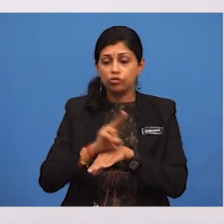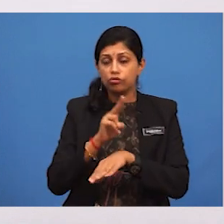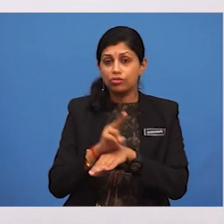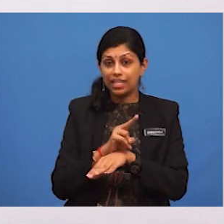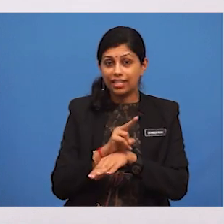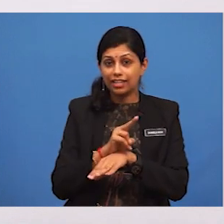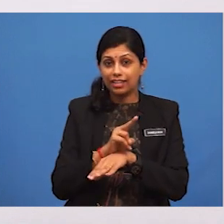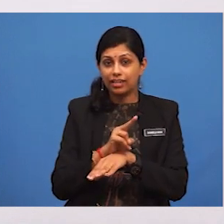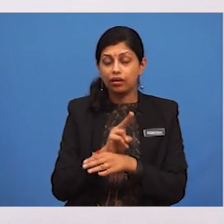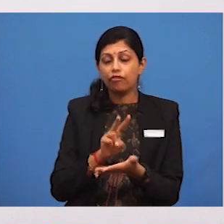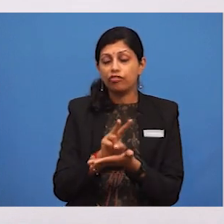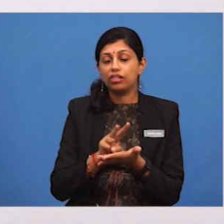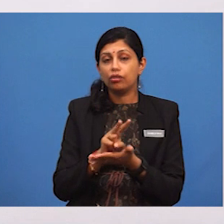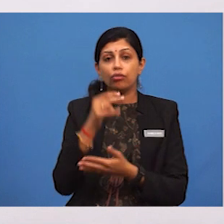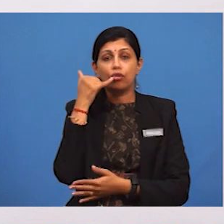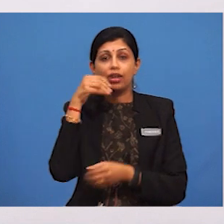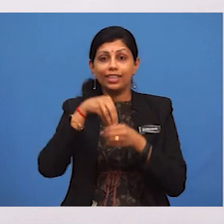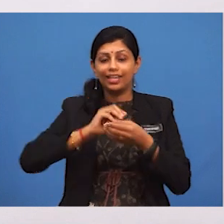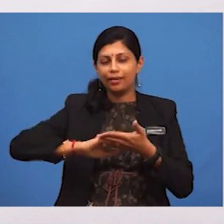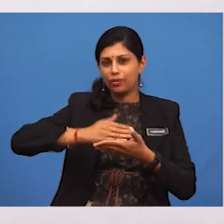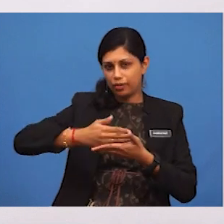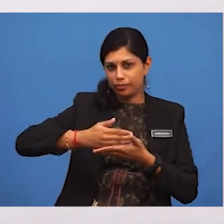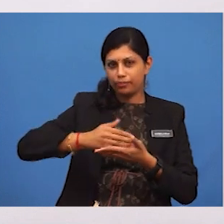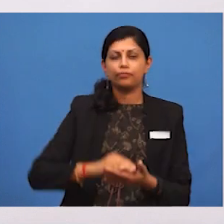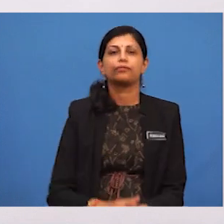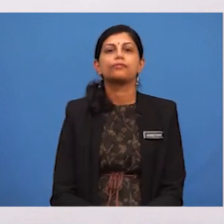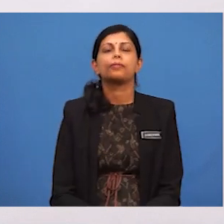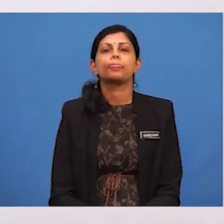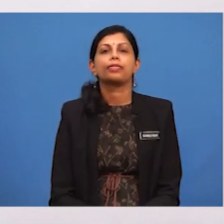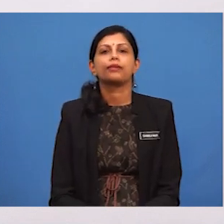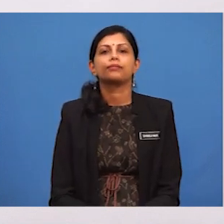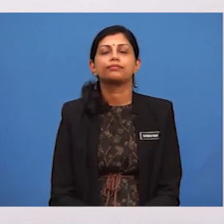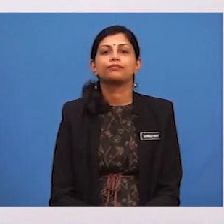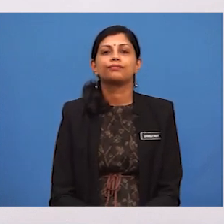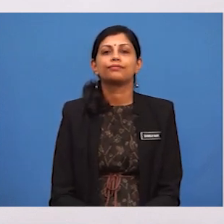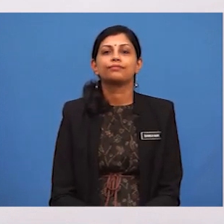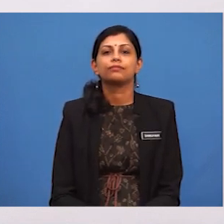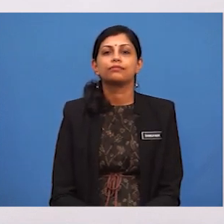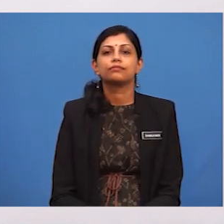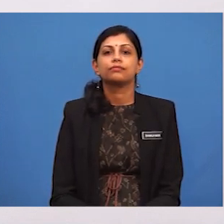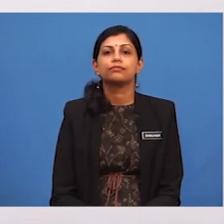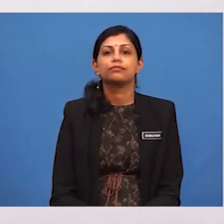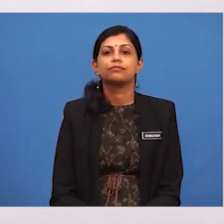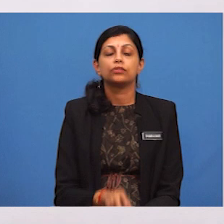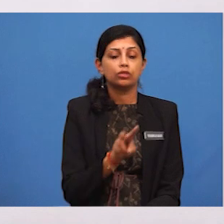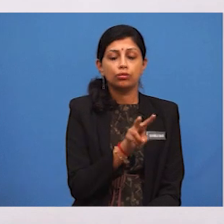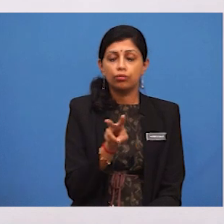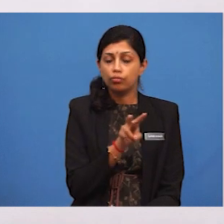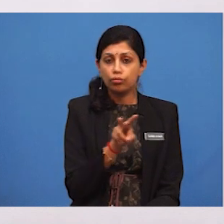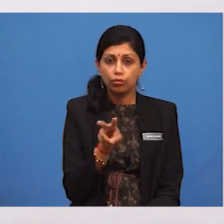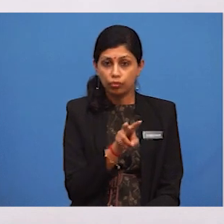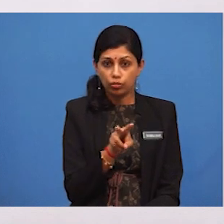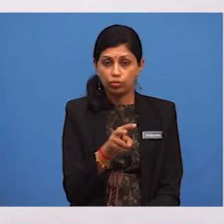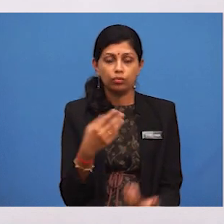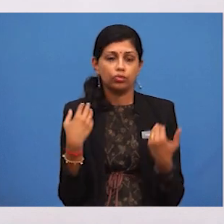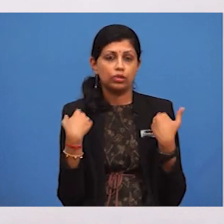laptop. This is great. Both the laptop and the mobile phone has similar warranty